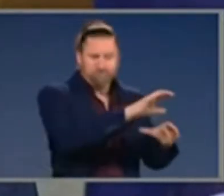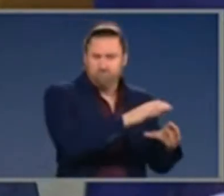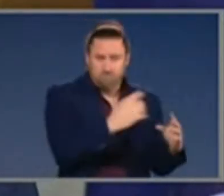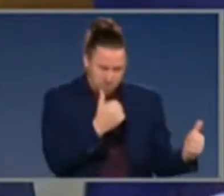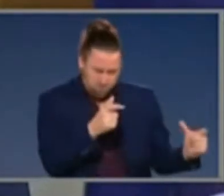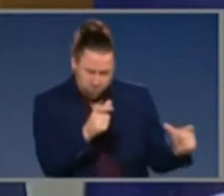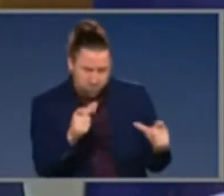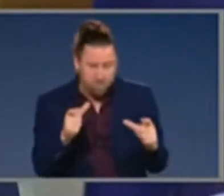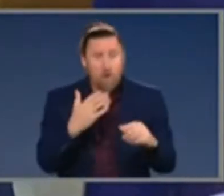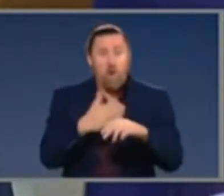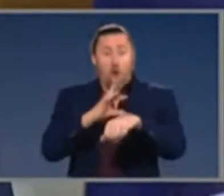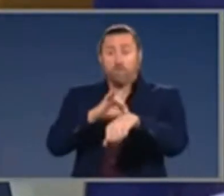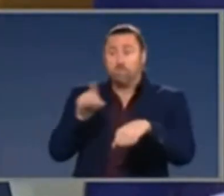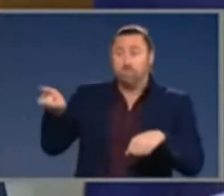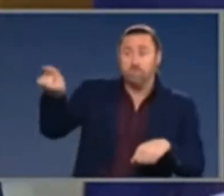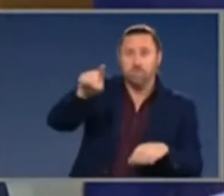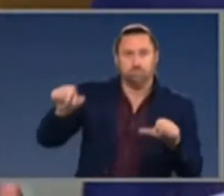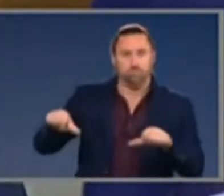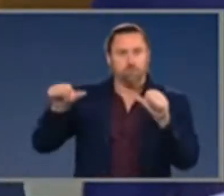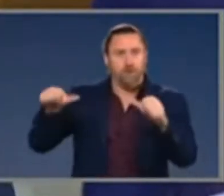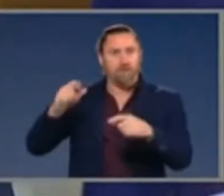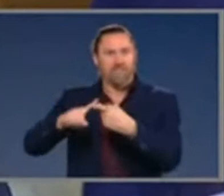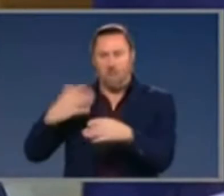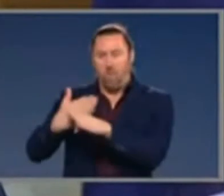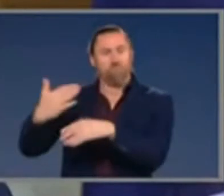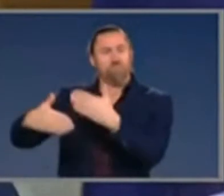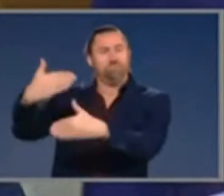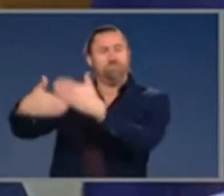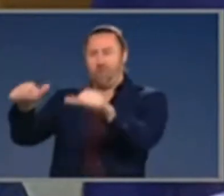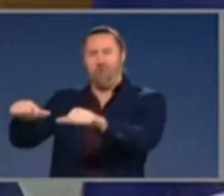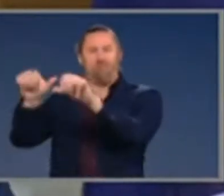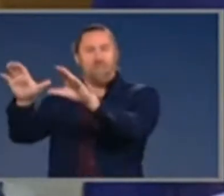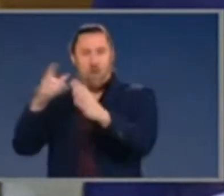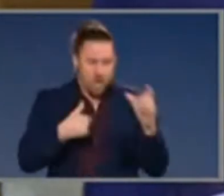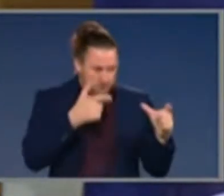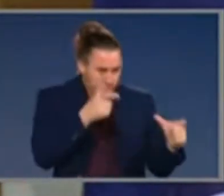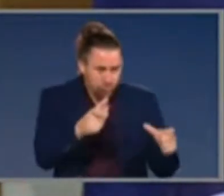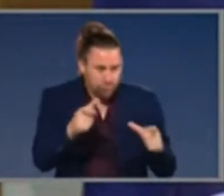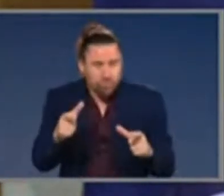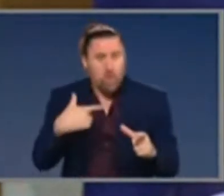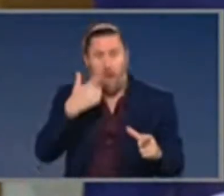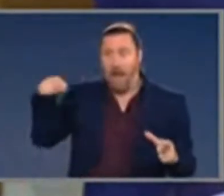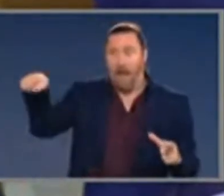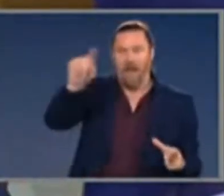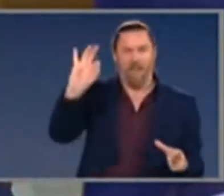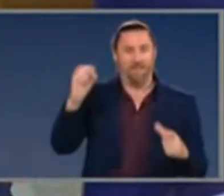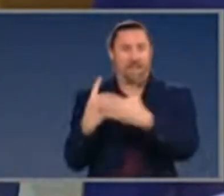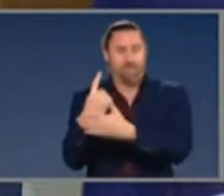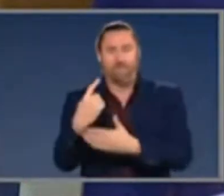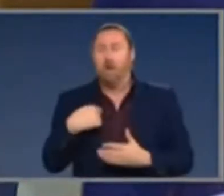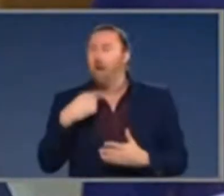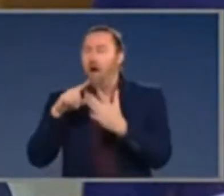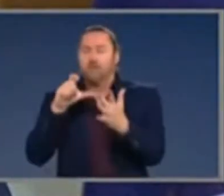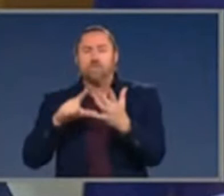been coping very well. We can get back to you on the current data today on the ICU capacity. I've come prepared for aged care,